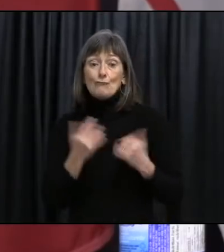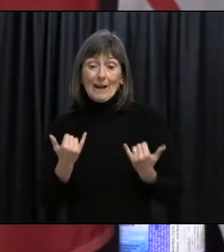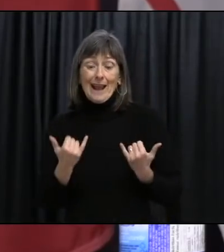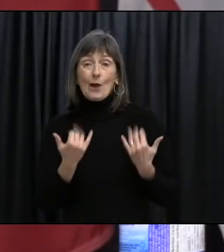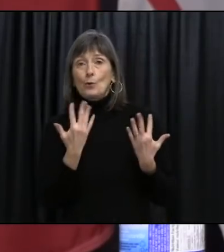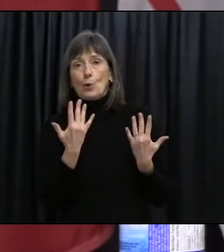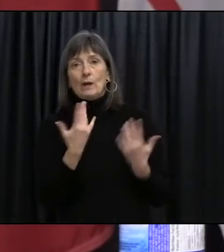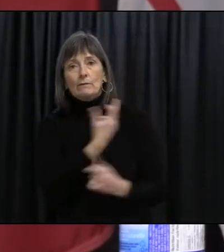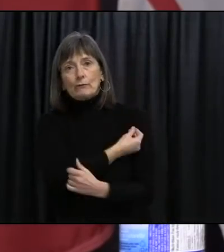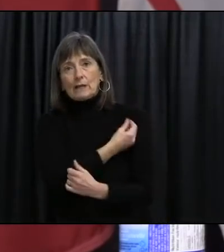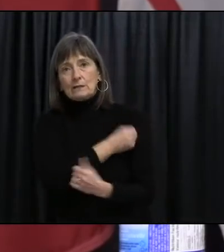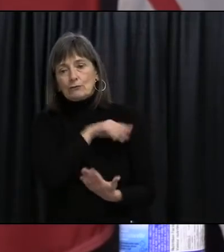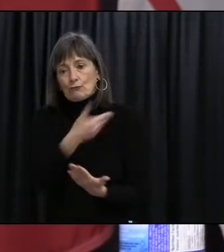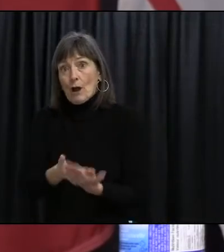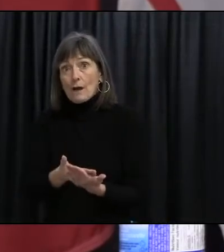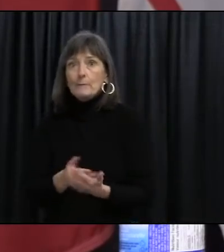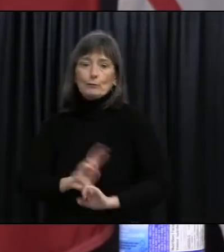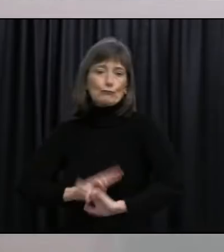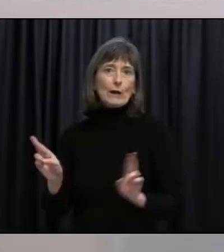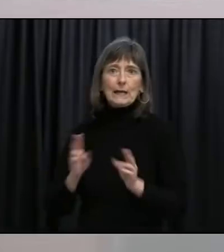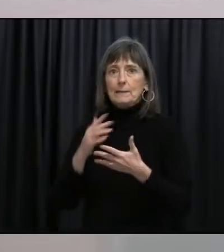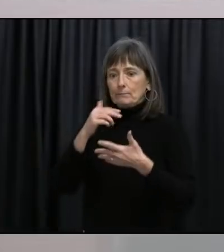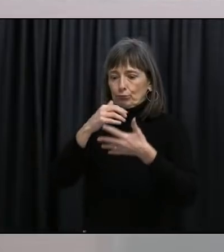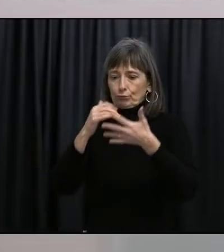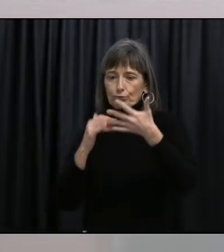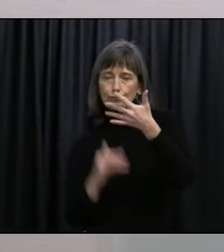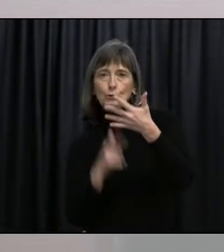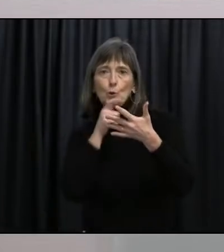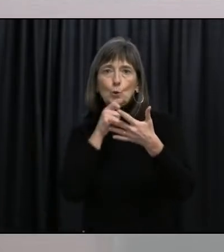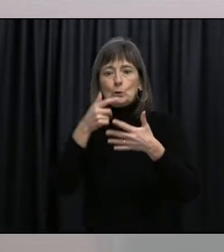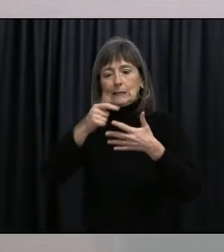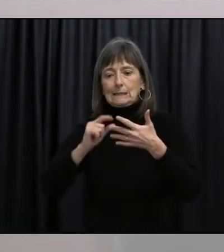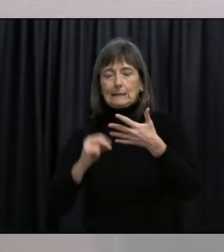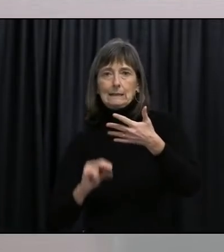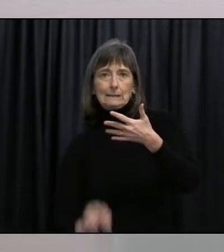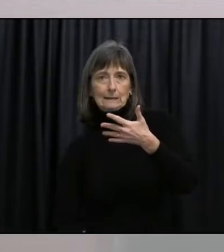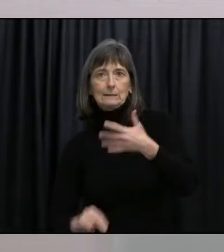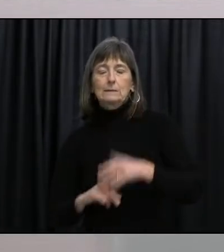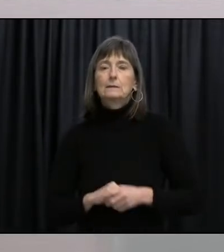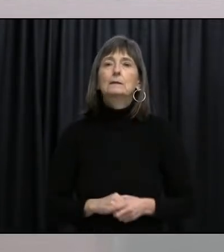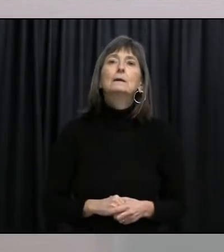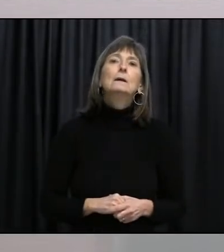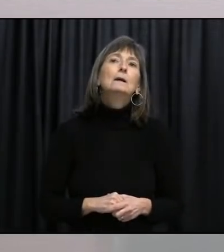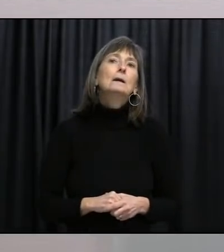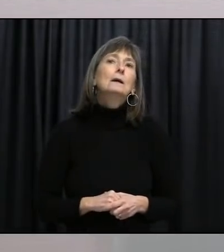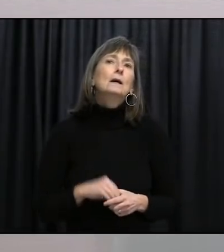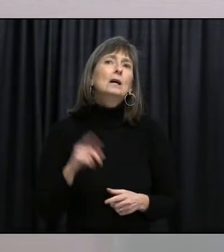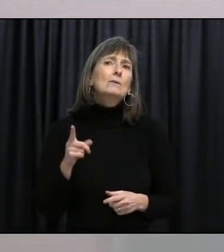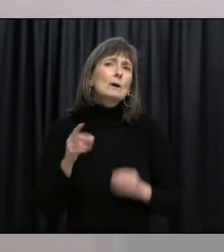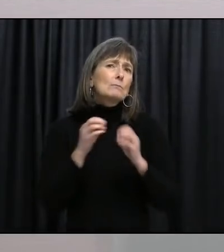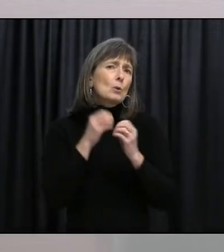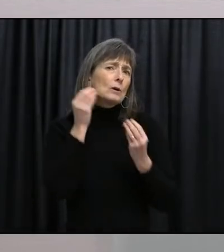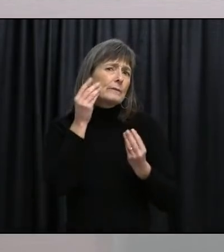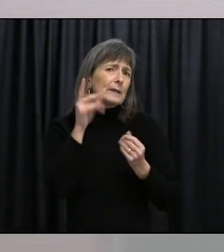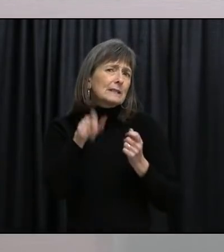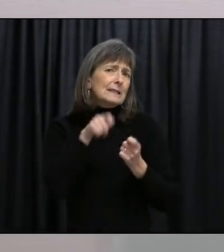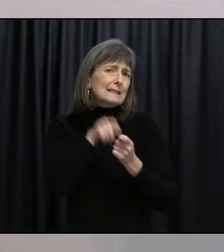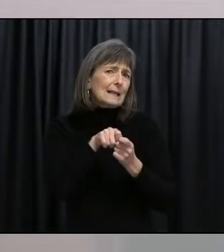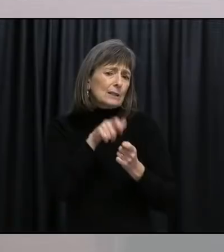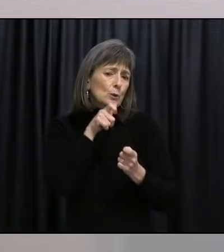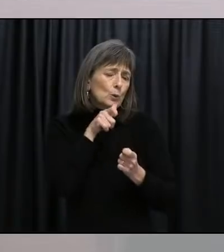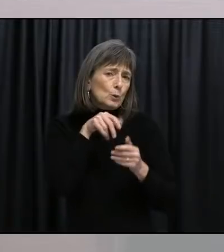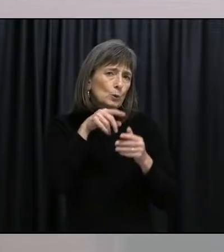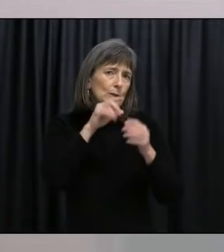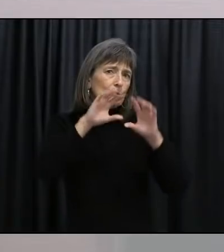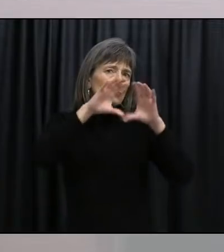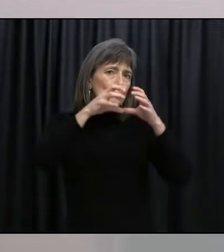vaccine. Excellent. And I'm curious if you can give a few more details, or if there's more decisions being made about who are